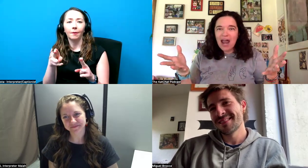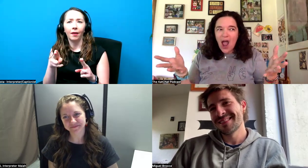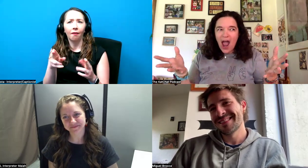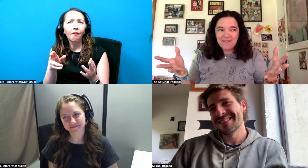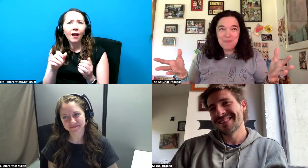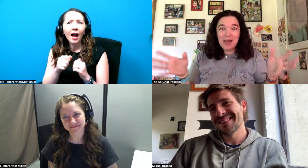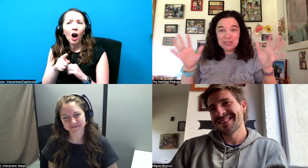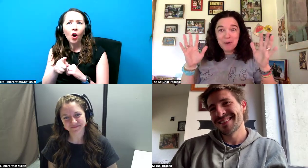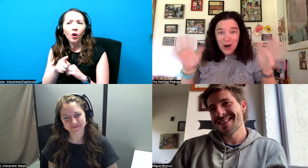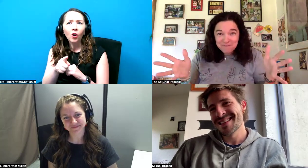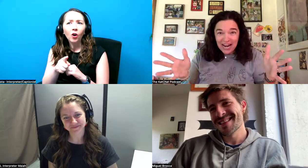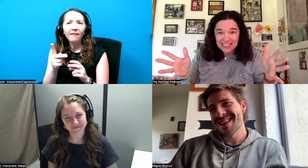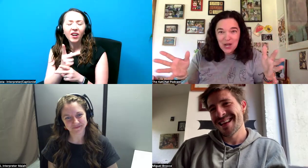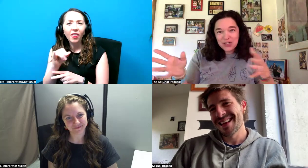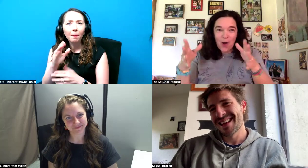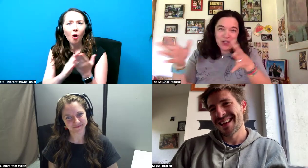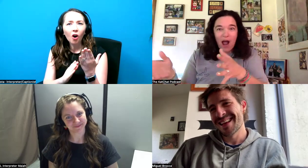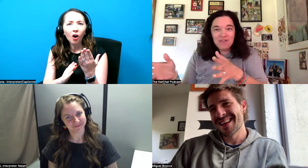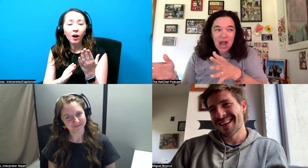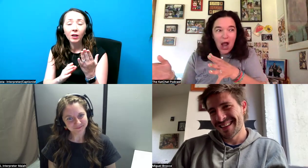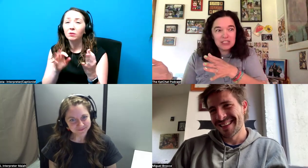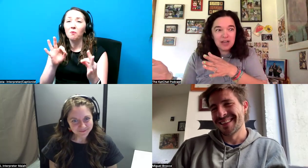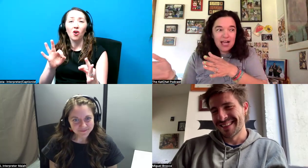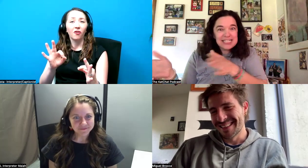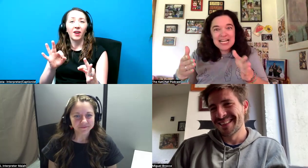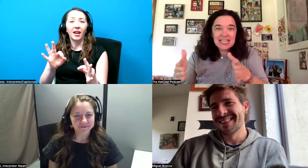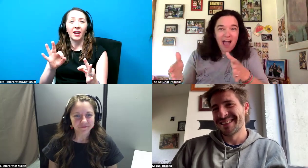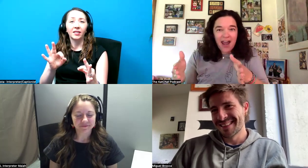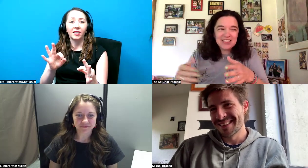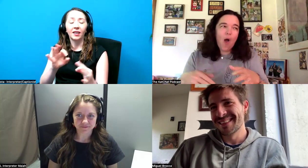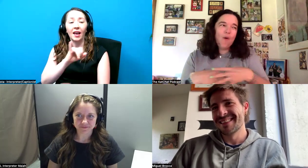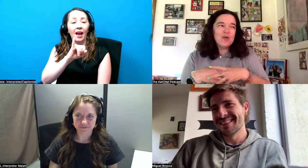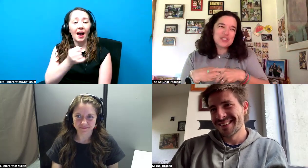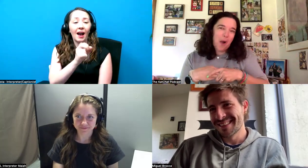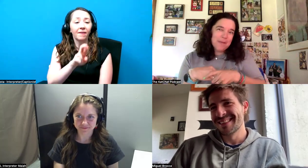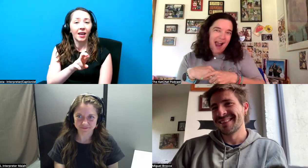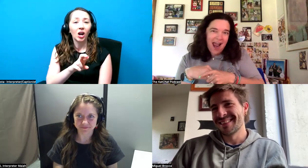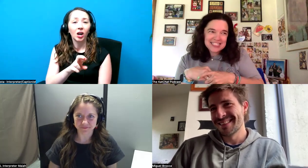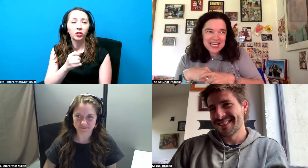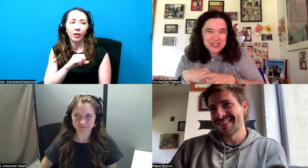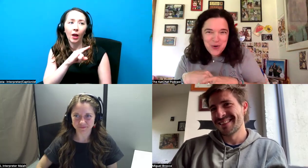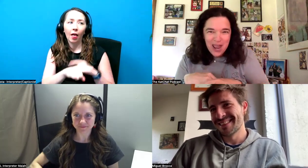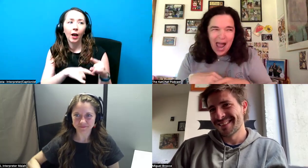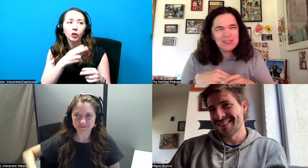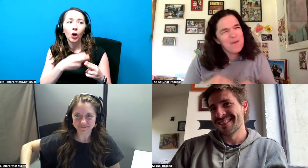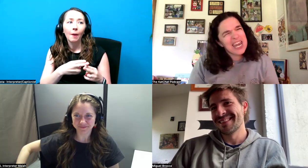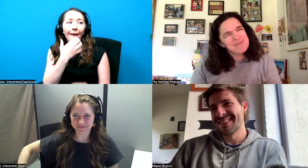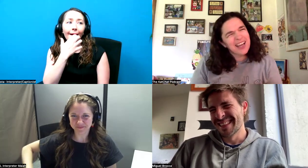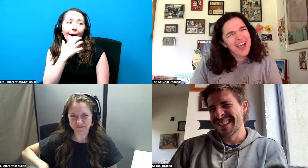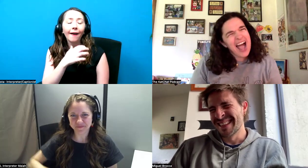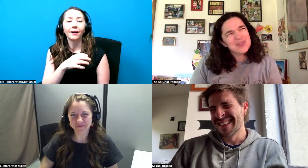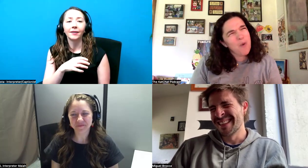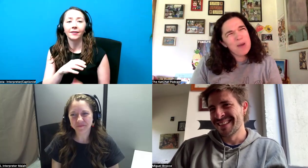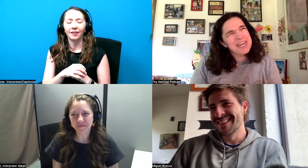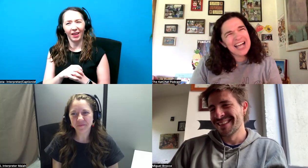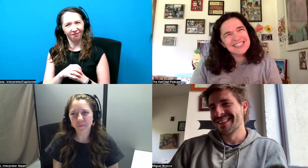they pull that off? I mean, it was perfect. No, no, how about teeth and on it? Oh, you should call me hot, didn't you? I was